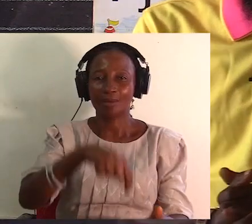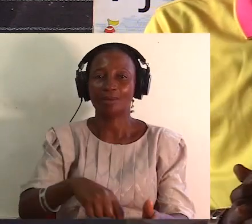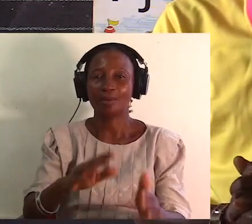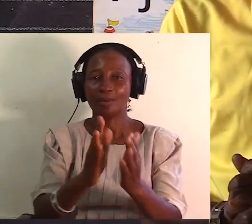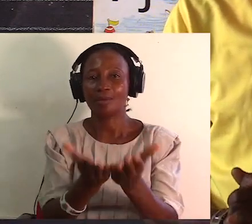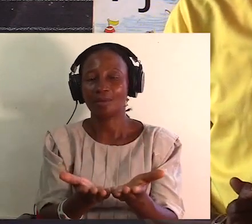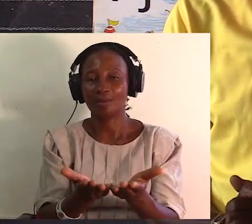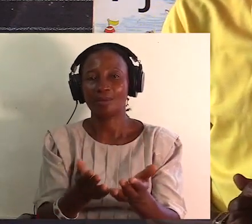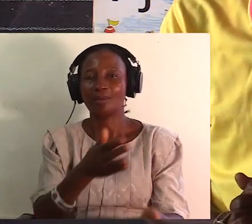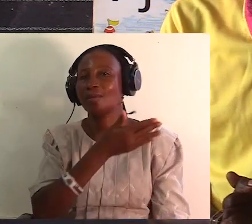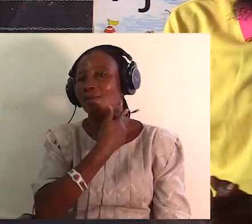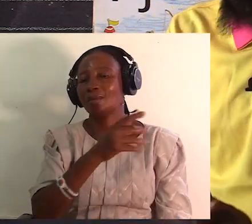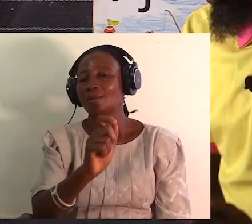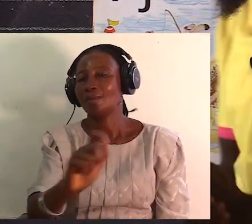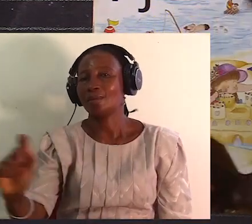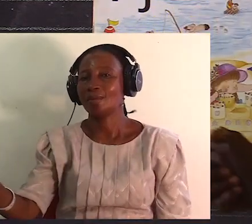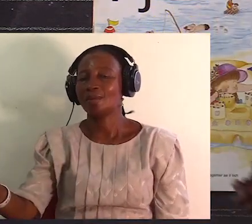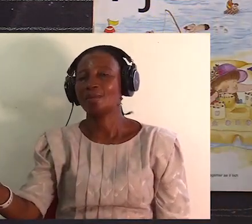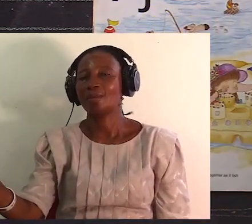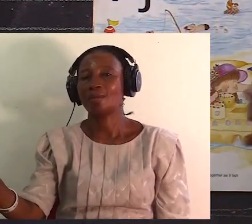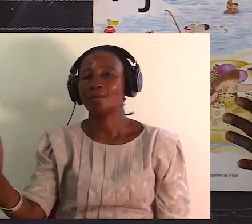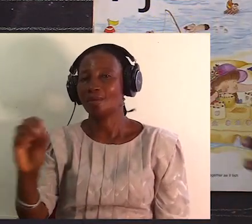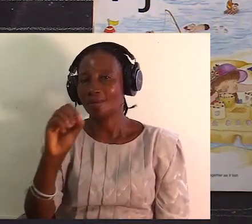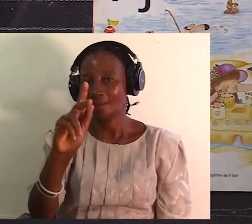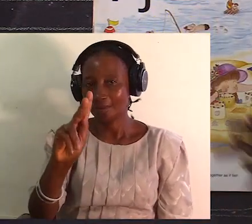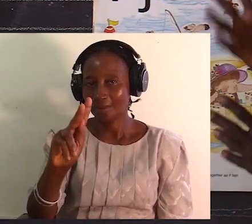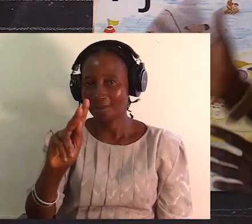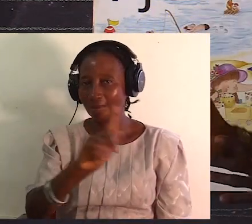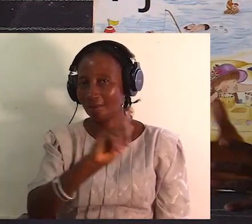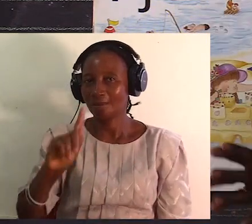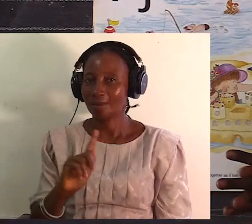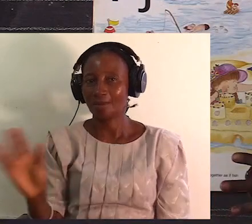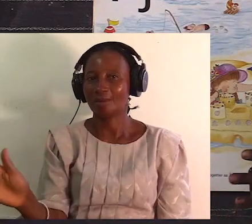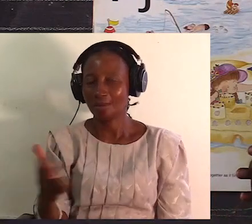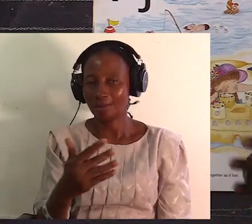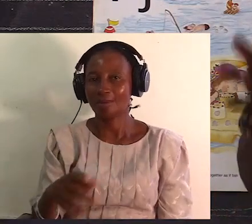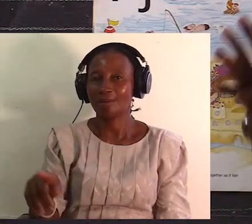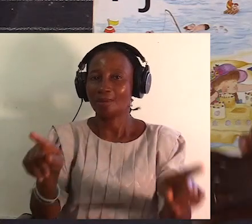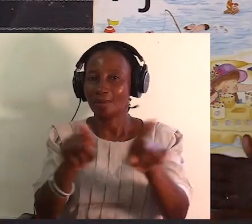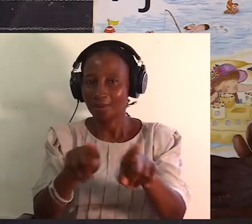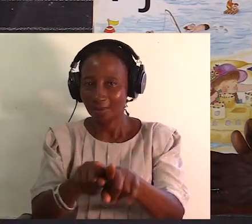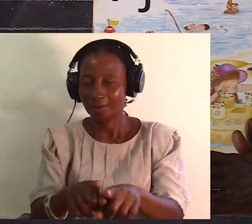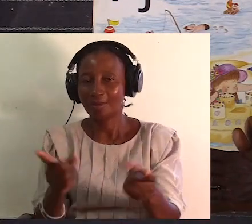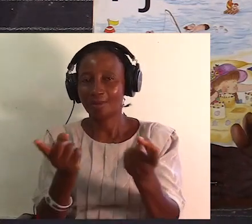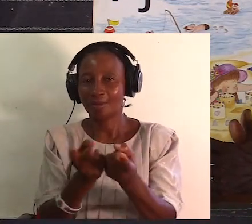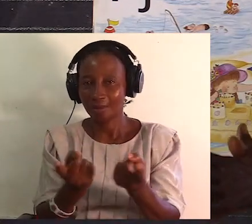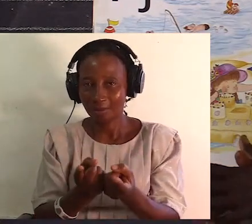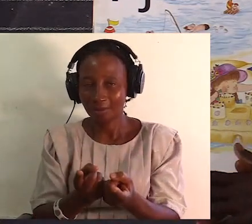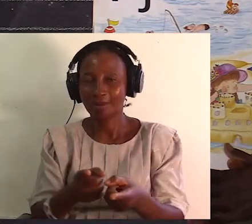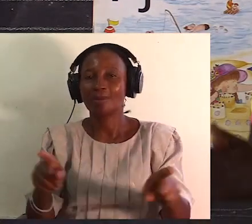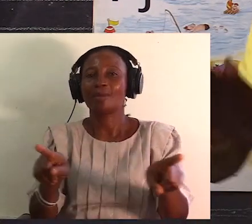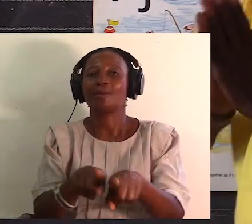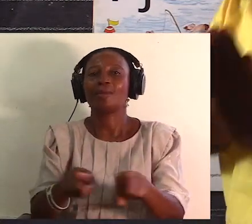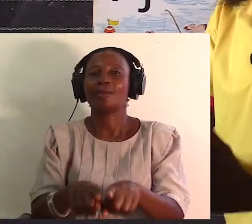books. Is that okay? And we go. The same thing, the same procedure. That